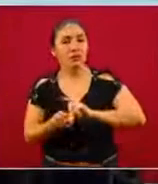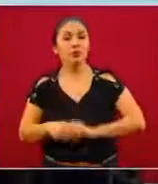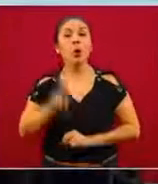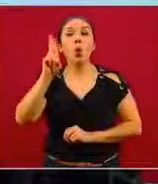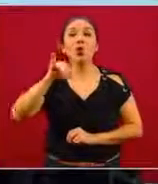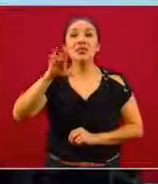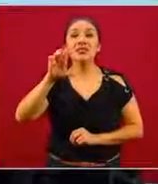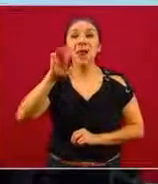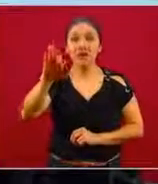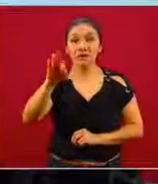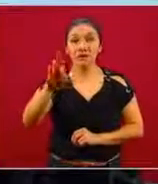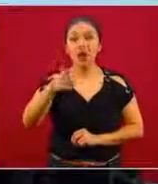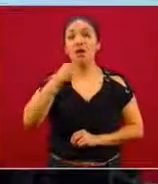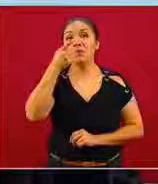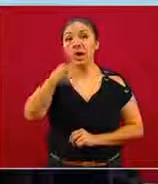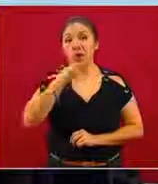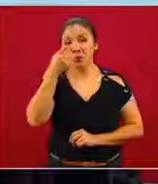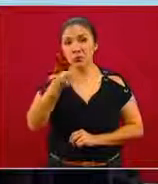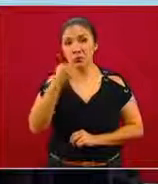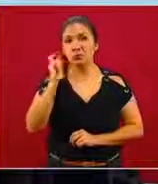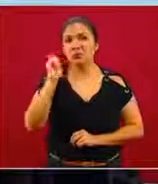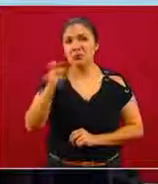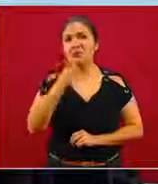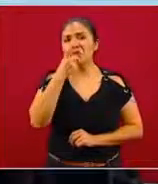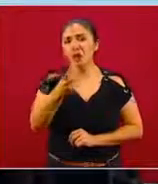secondary or side effects.